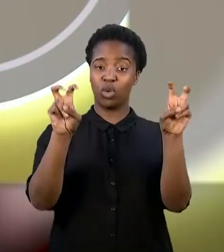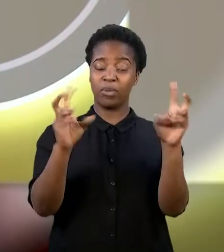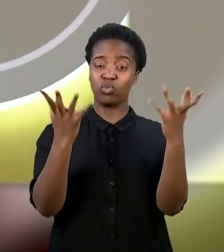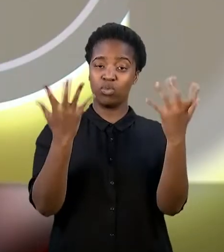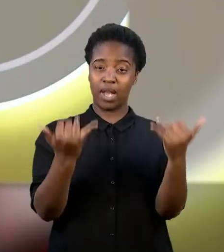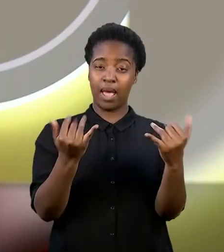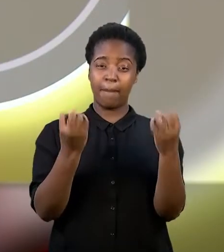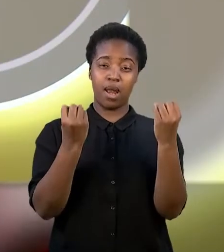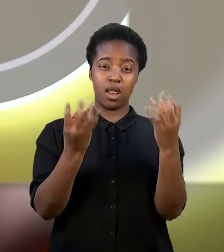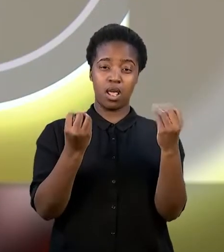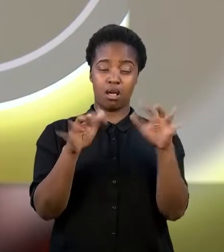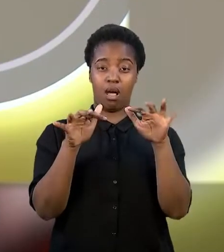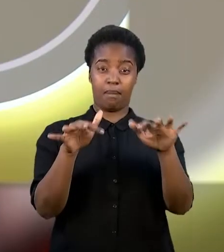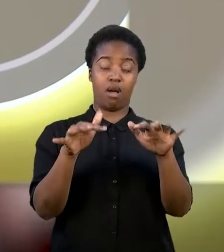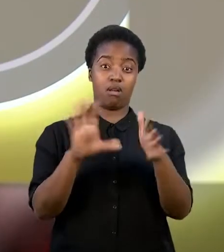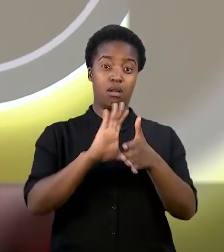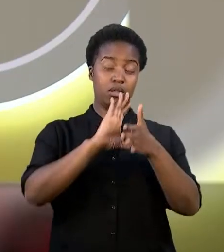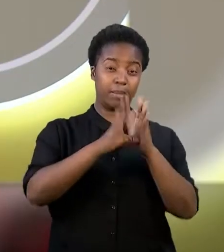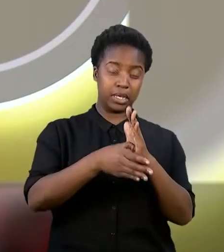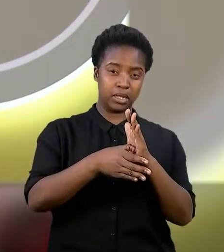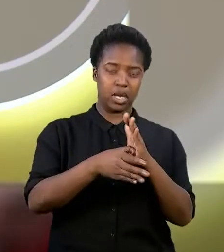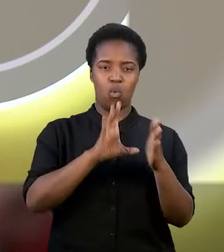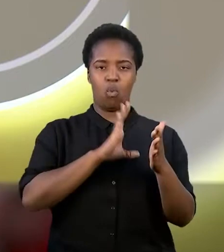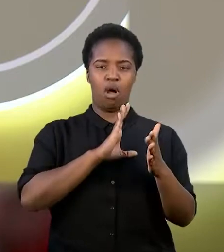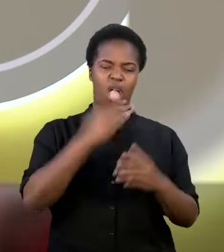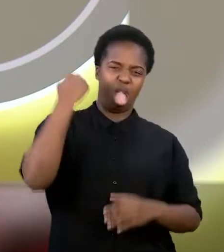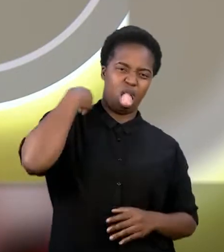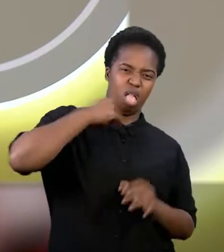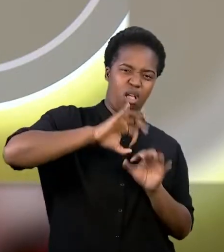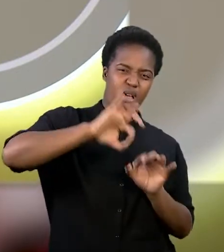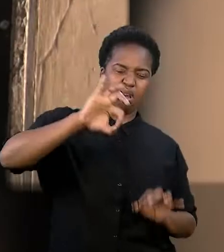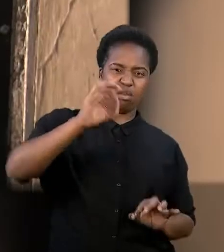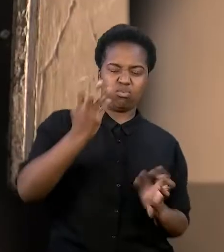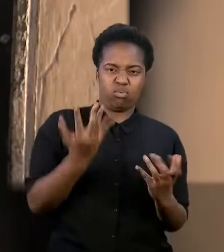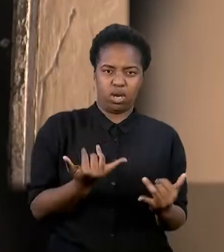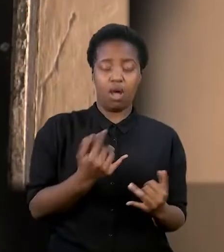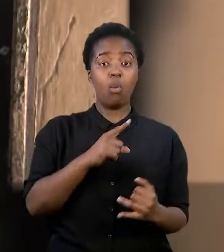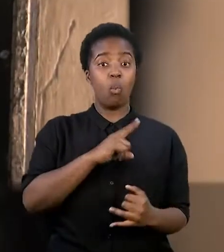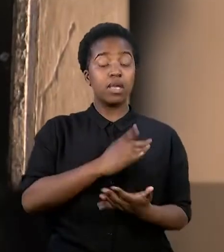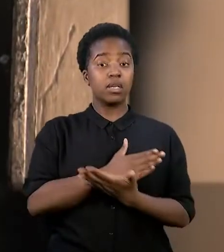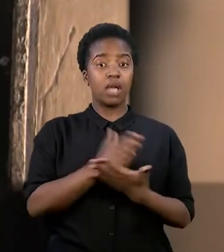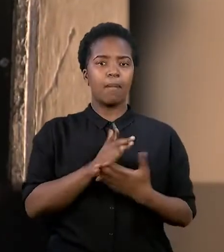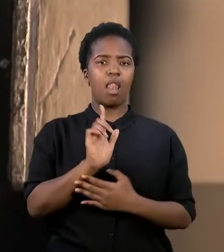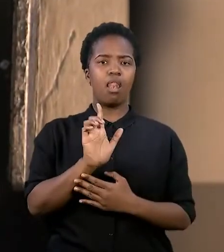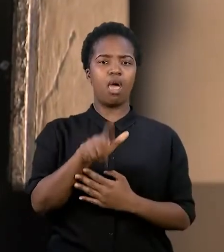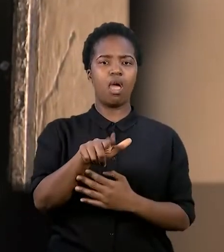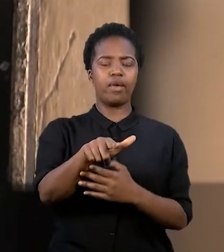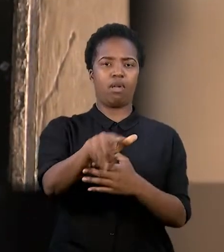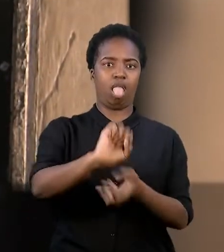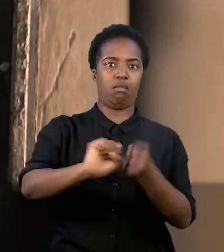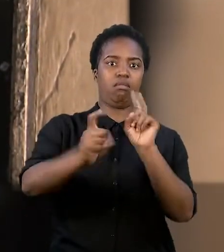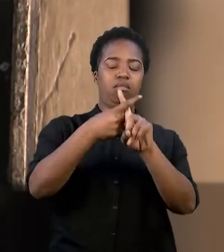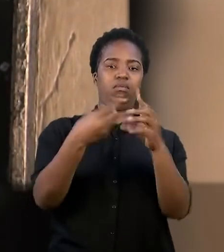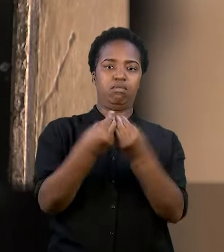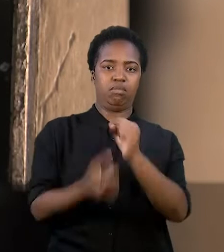Hona le maemo a mangata a bongaka le mathata a ho lemala ha spinal cord. Jwalo ka ho fokola le tahlehelo